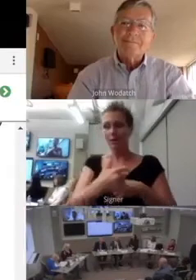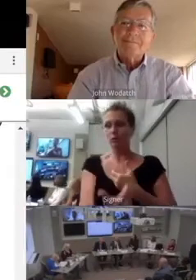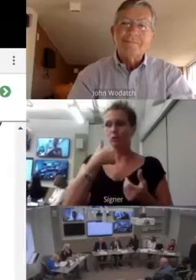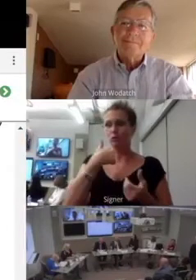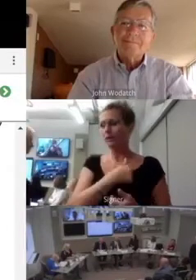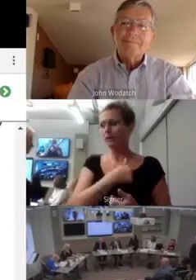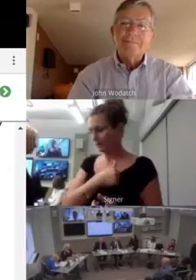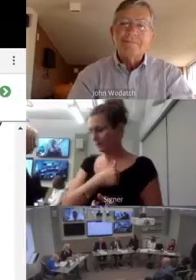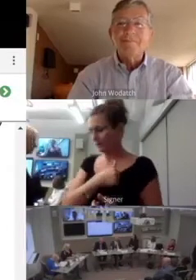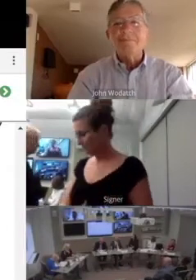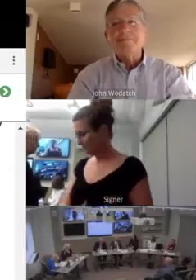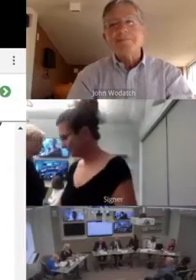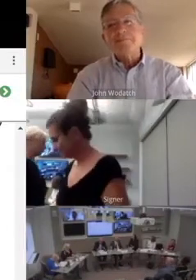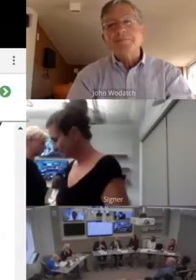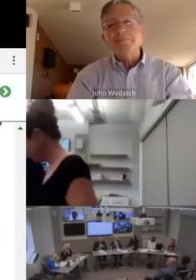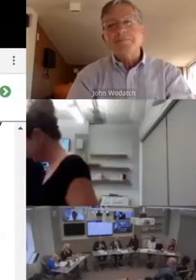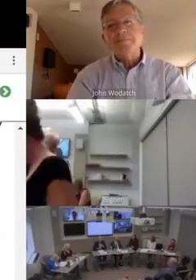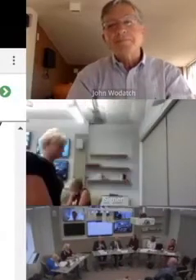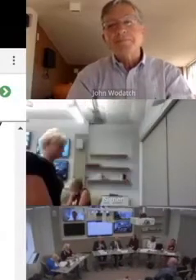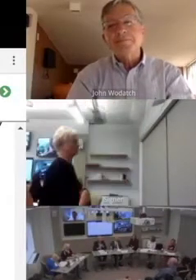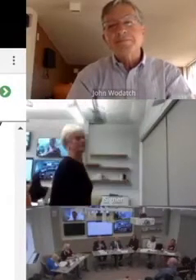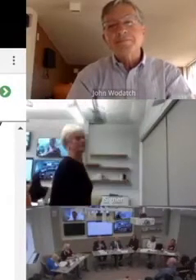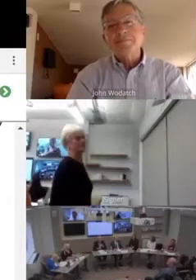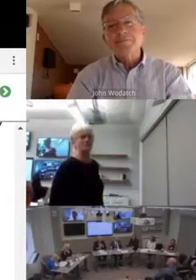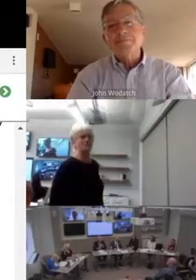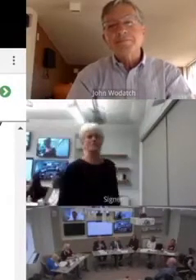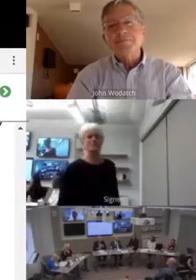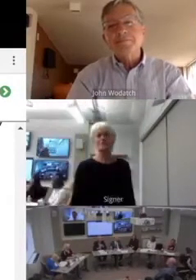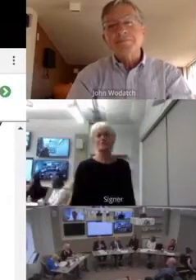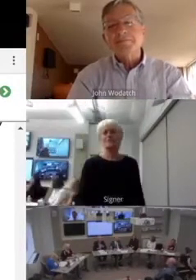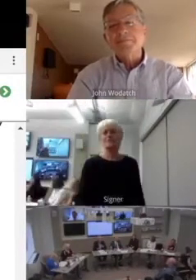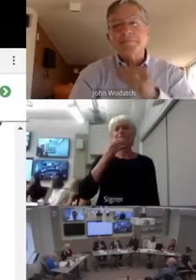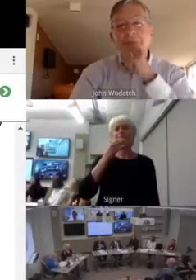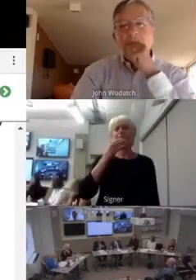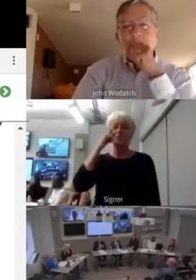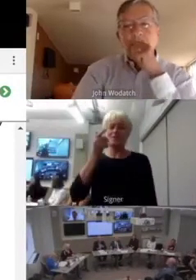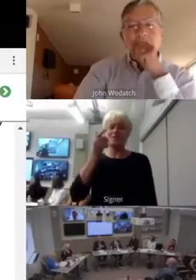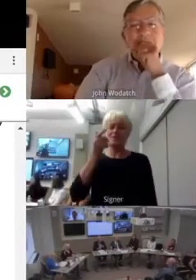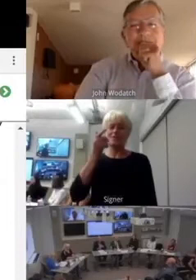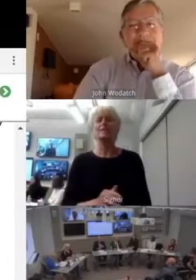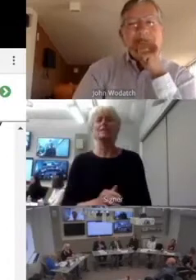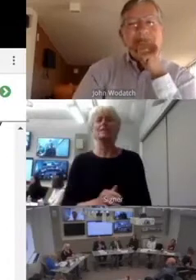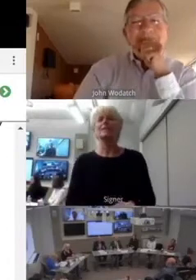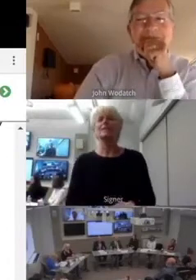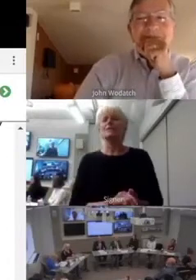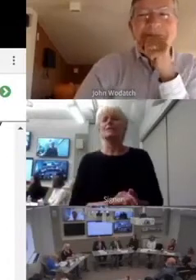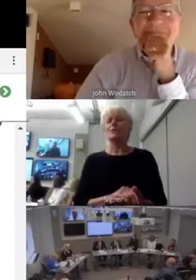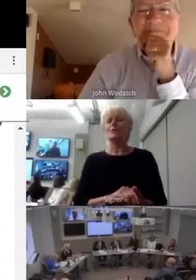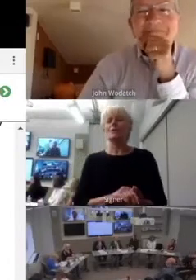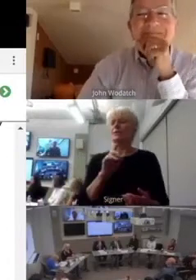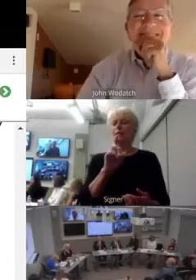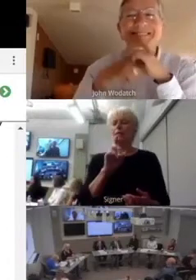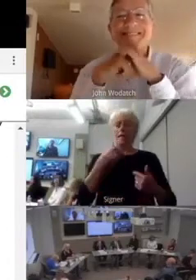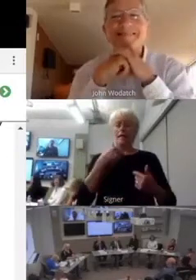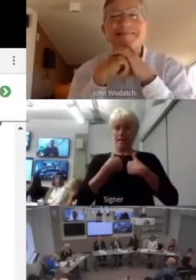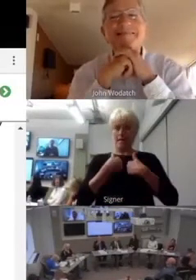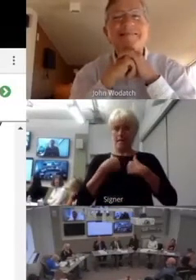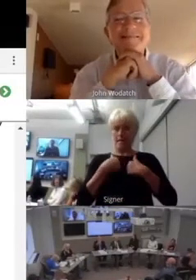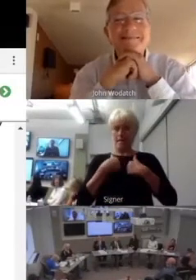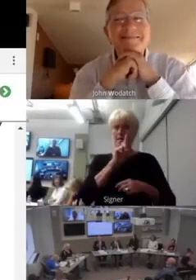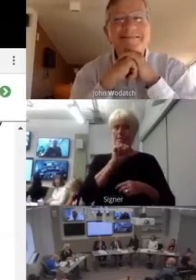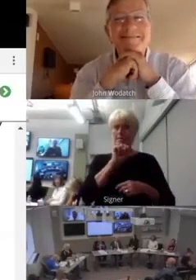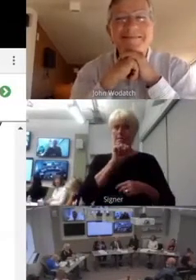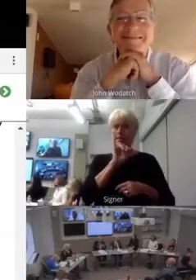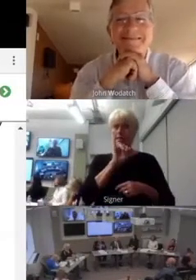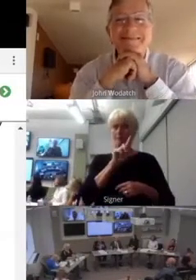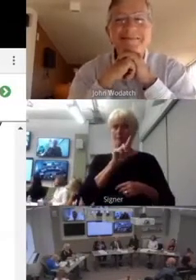David. So David, can you, all this David stuff's going to get confusing, so my solution is we're going to change everybody else's name to David